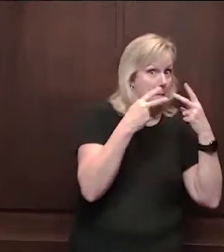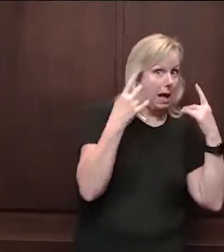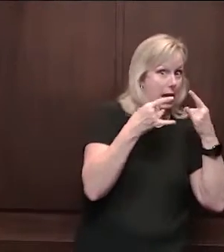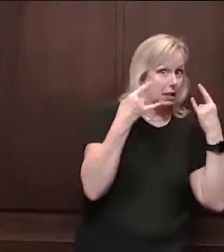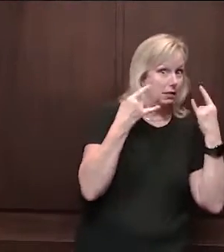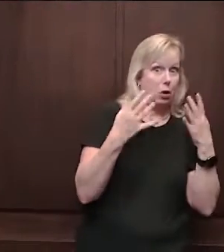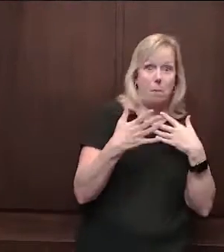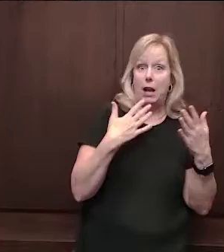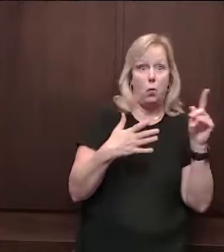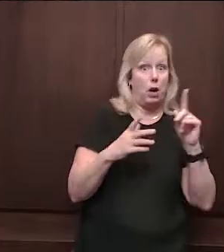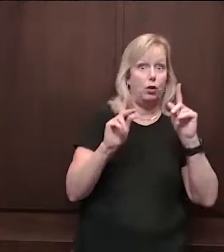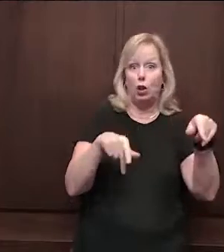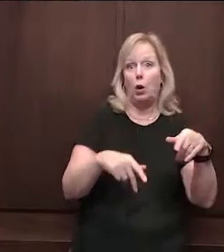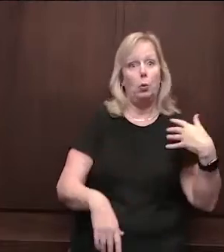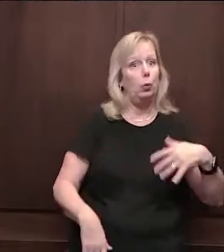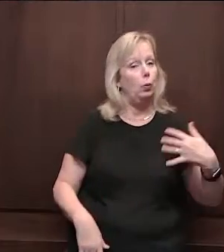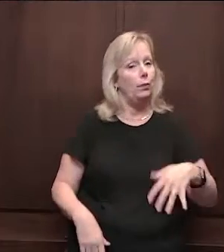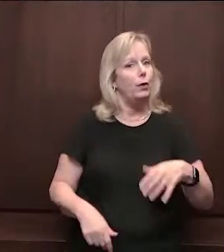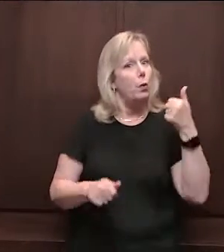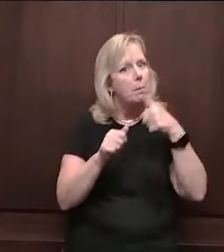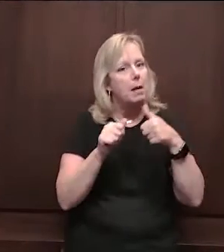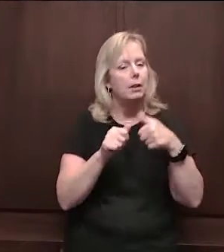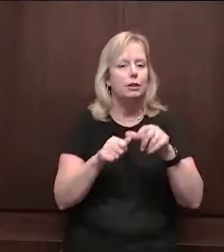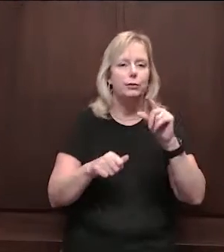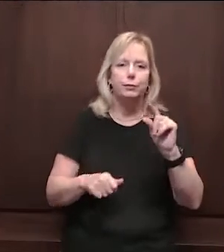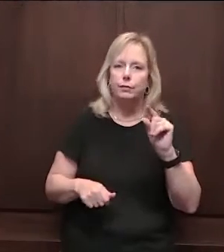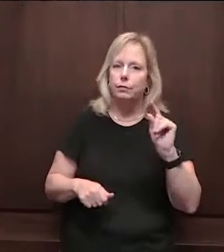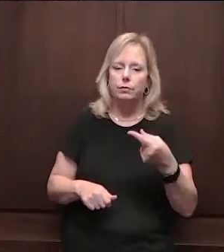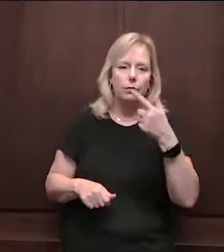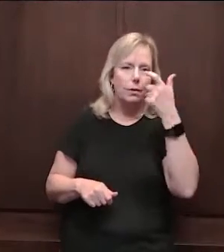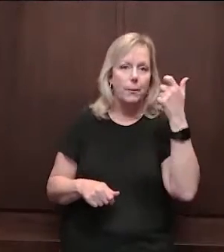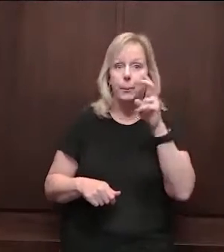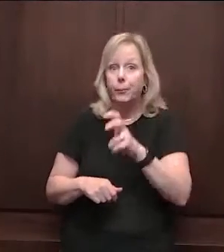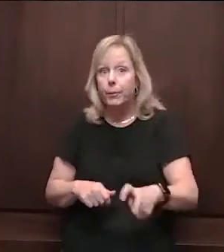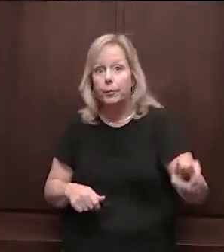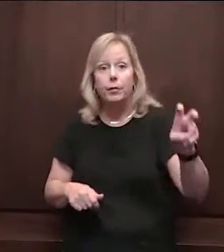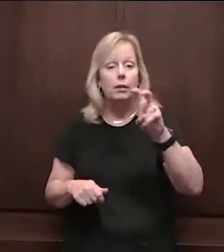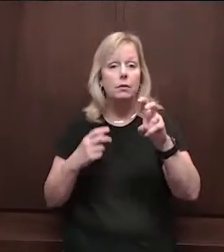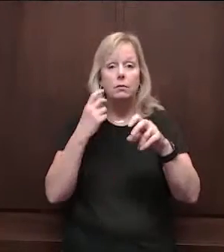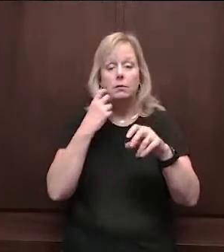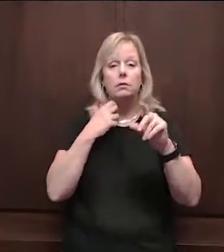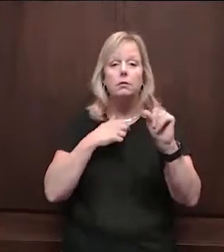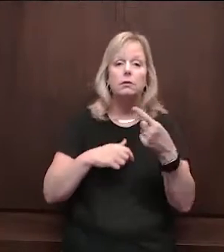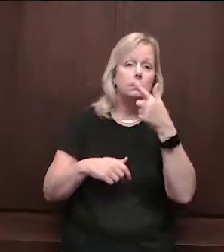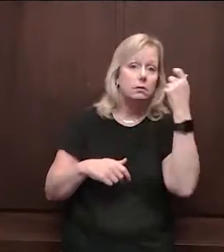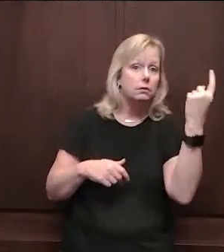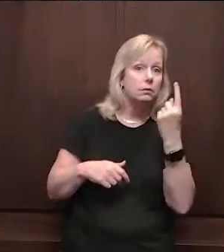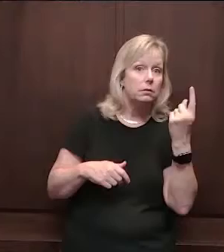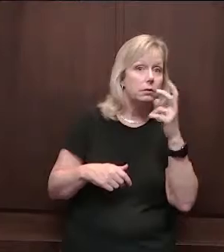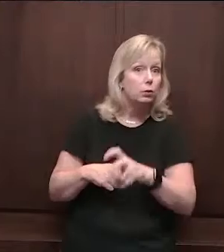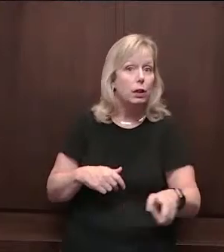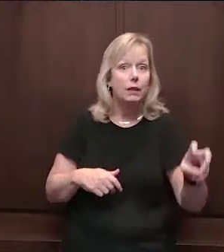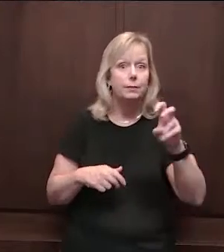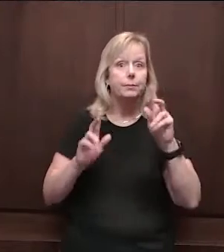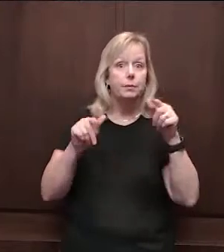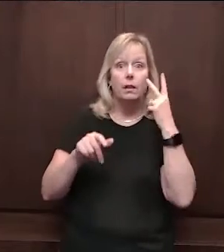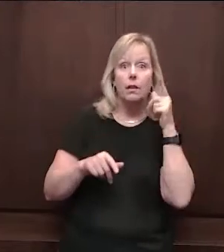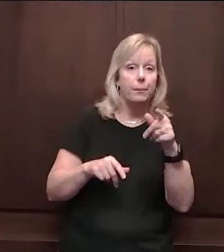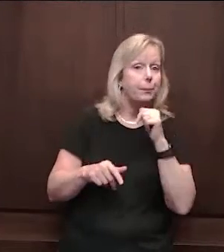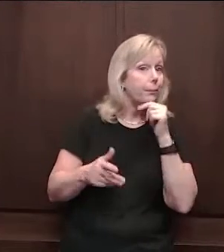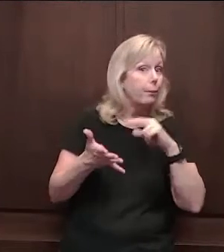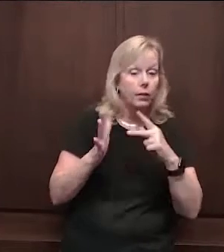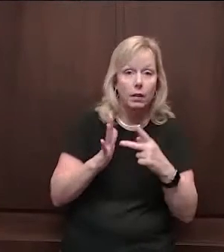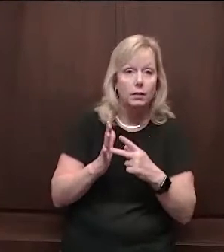matter where you are. So remember that. Just because you're traveling, just because someone has traveled to come see you doesn't